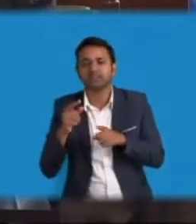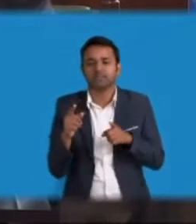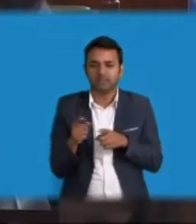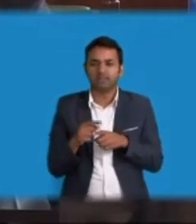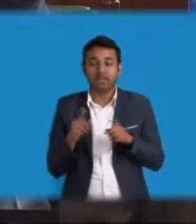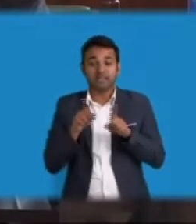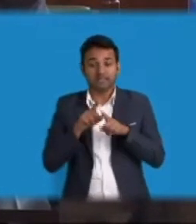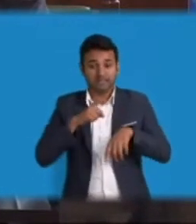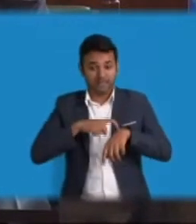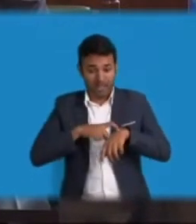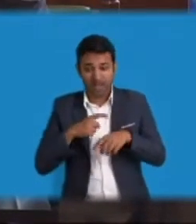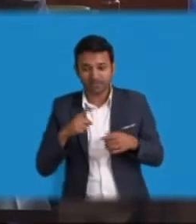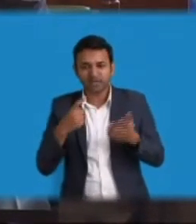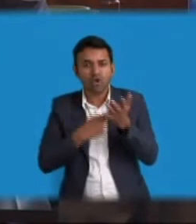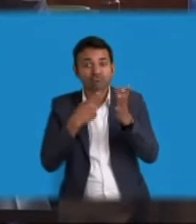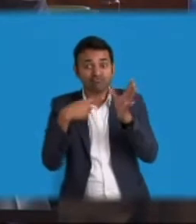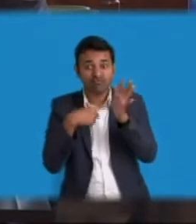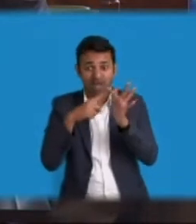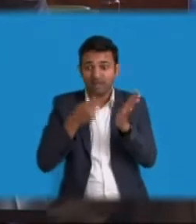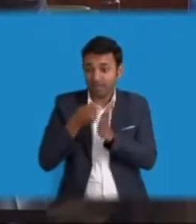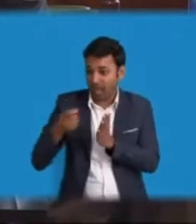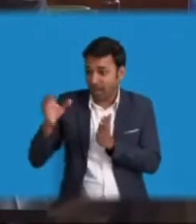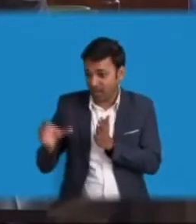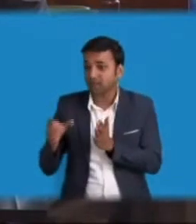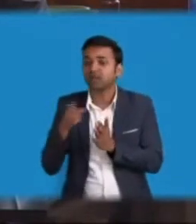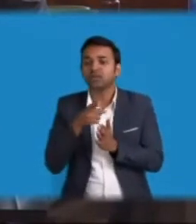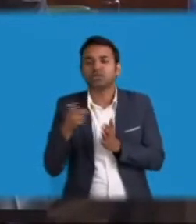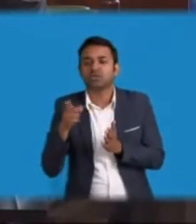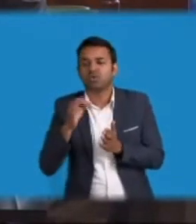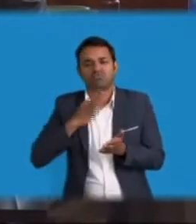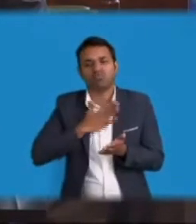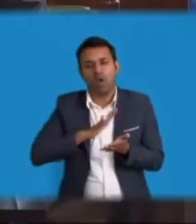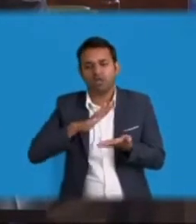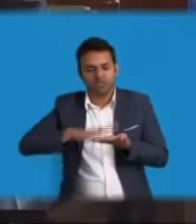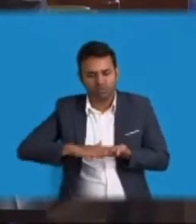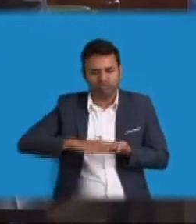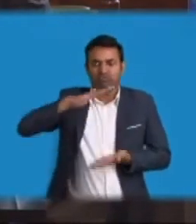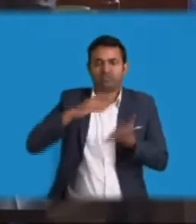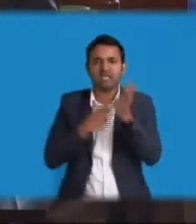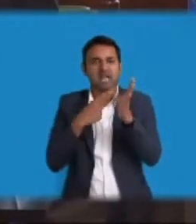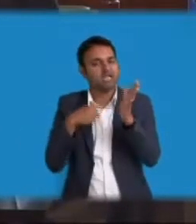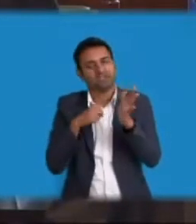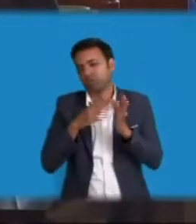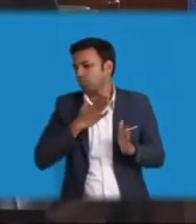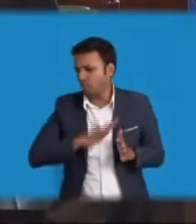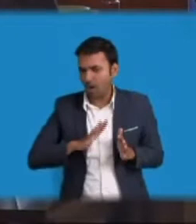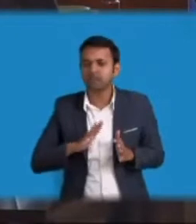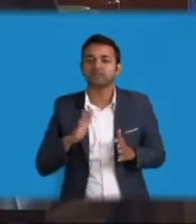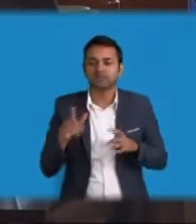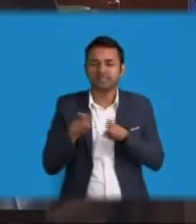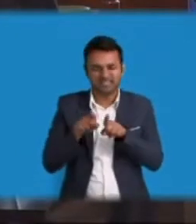and we do not want to burden them with increased charges. Likewise, market vendors, taxi